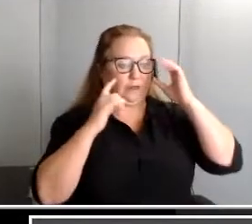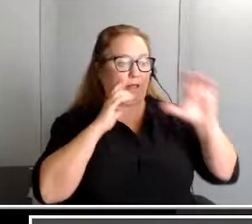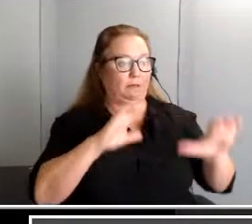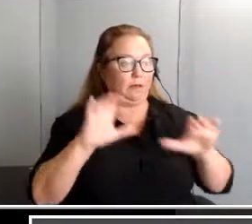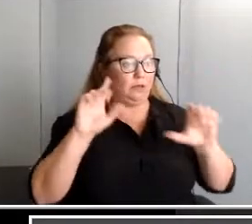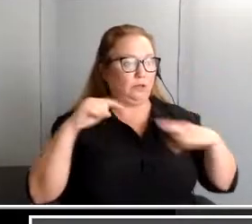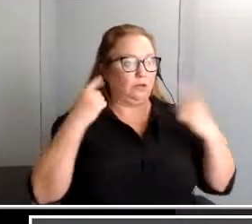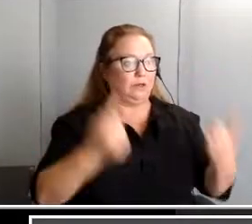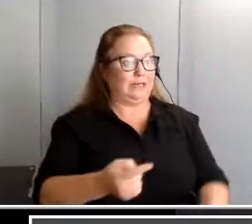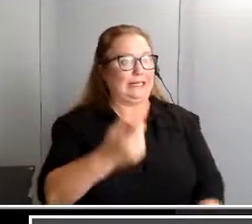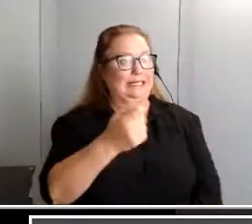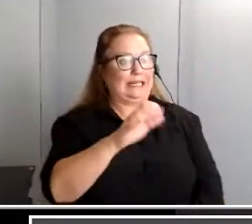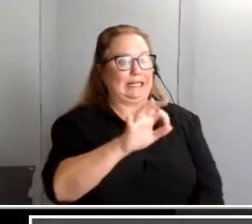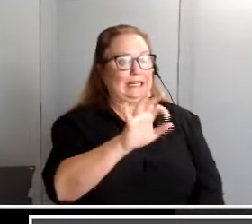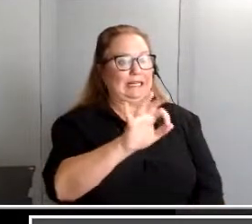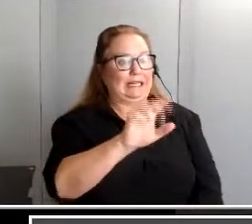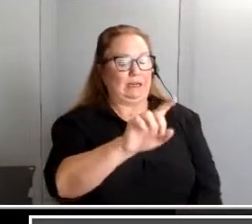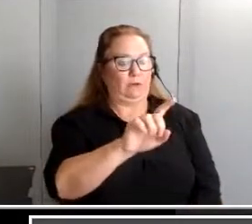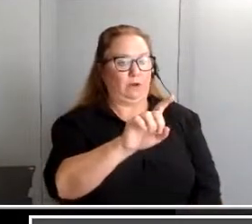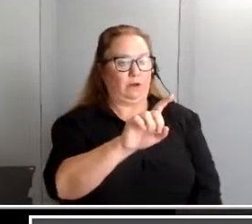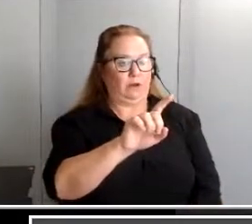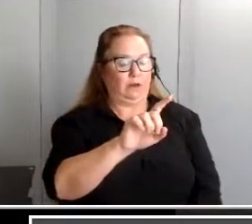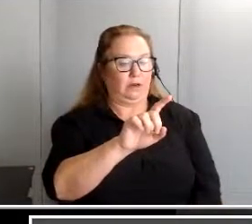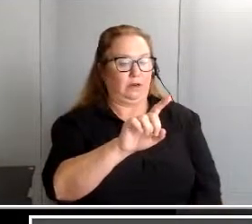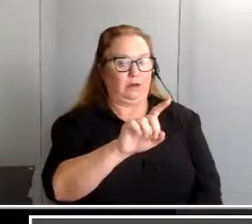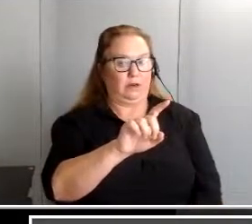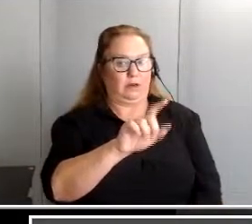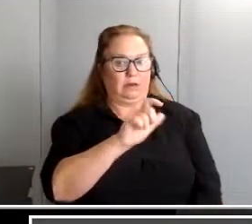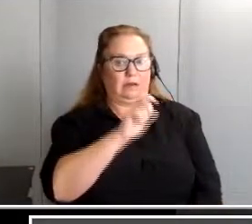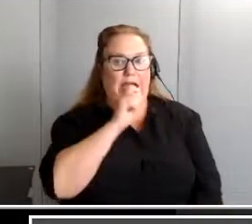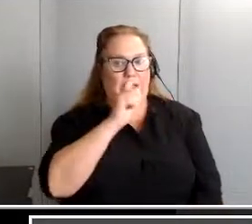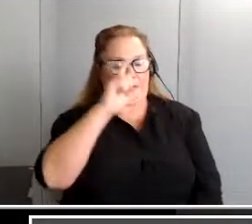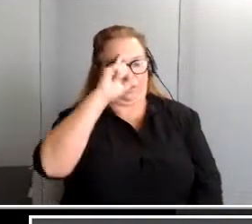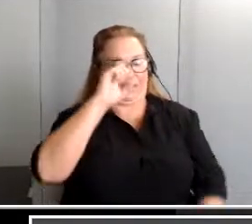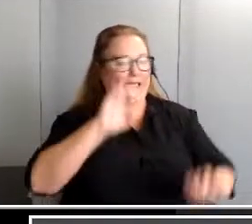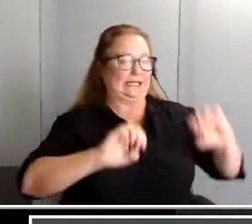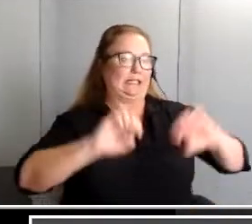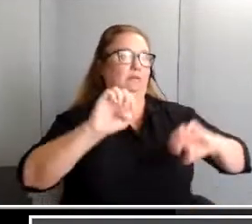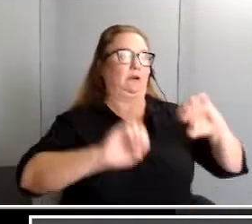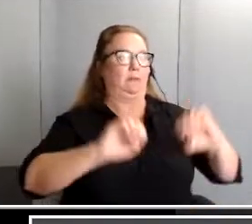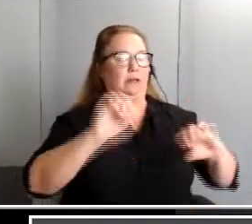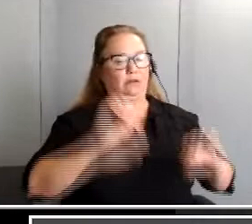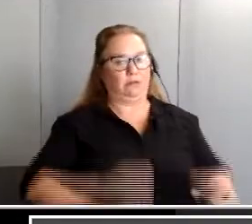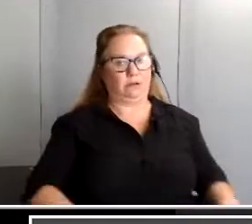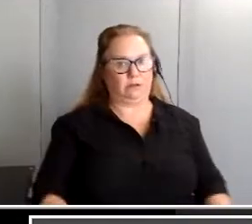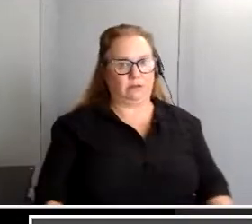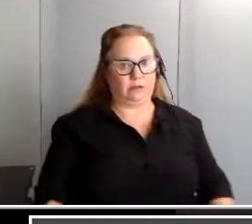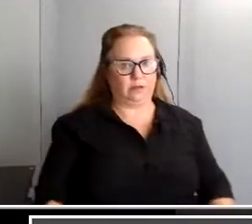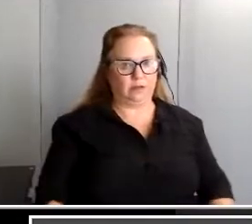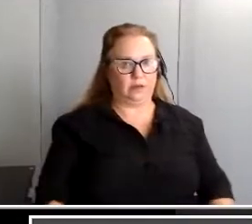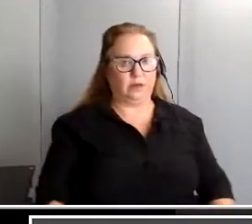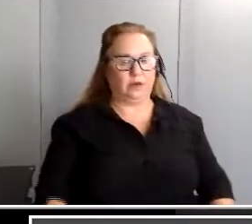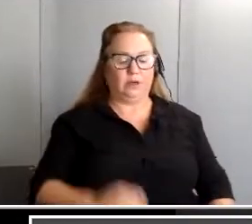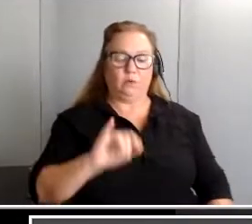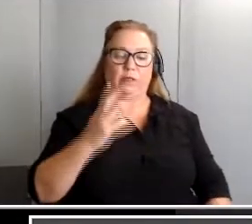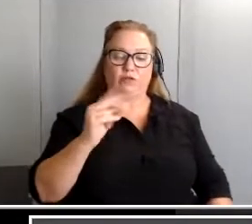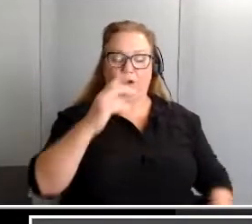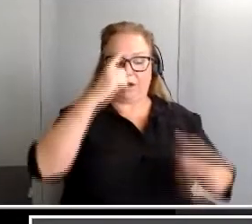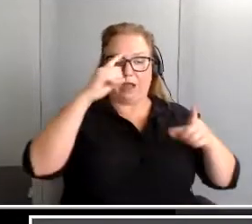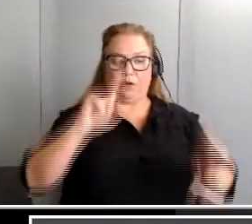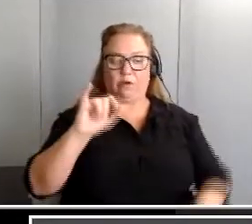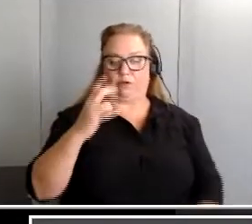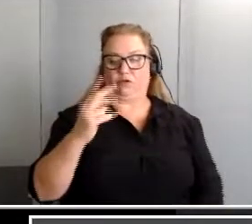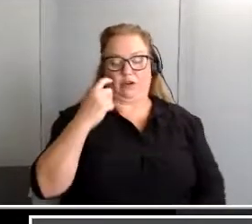since 1991. I don't consider that experimental at all. But along with John, yes, there